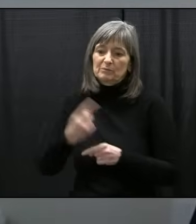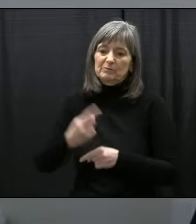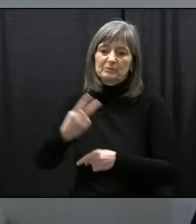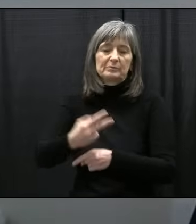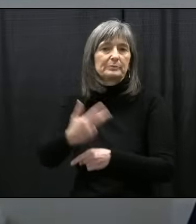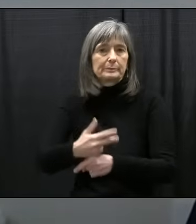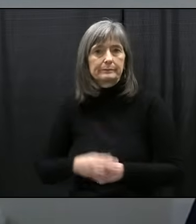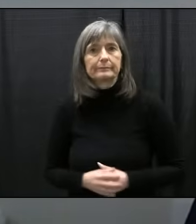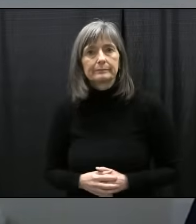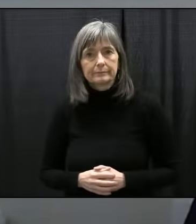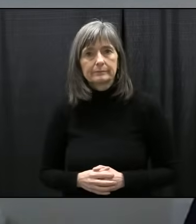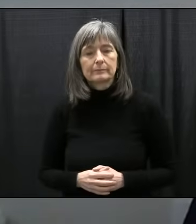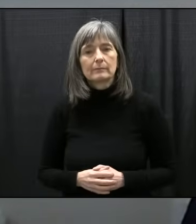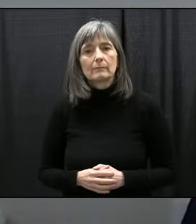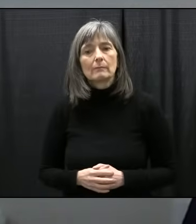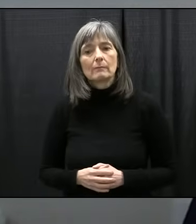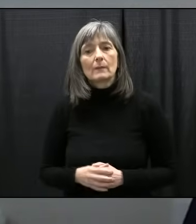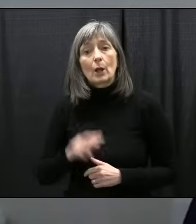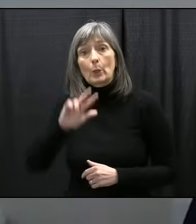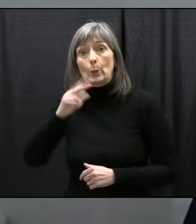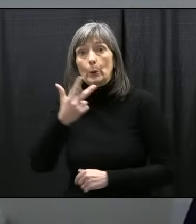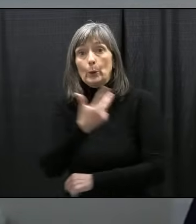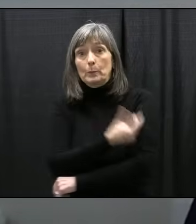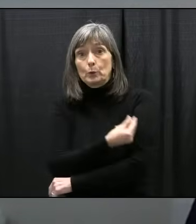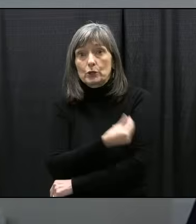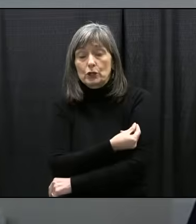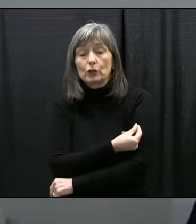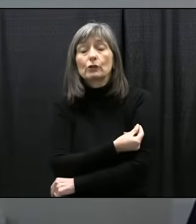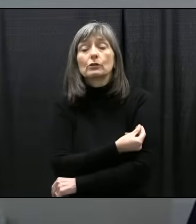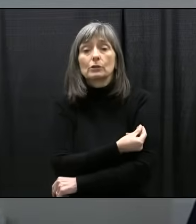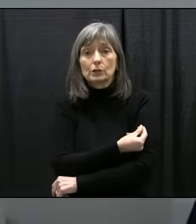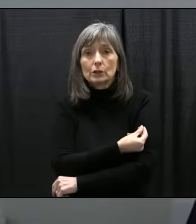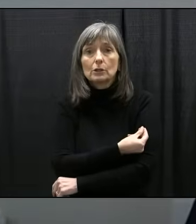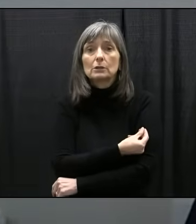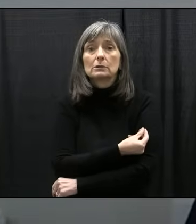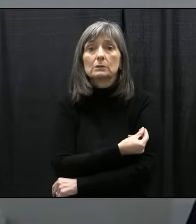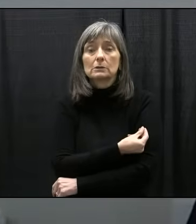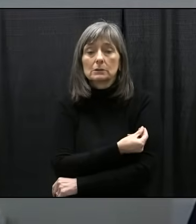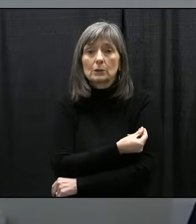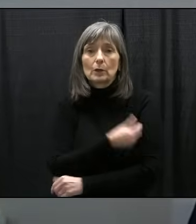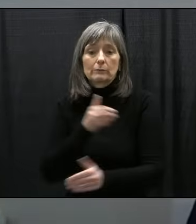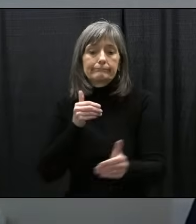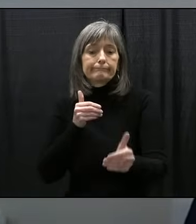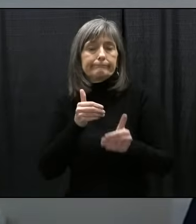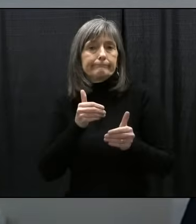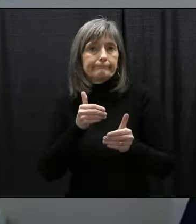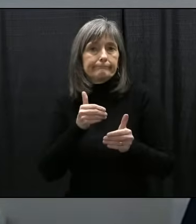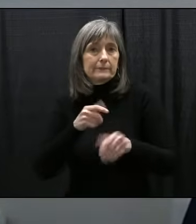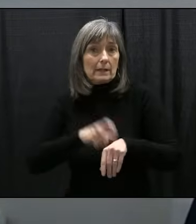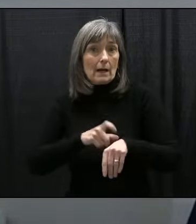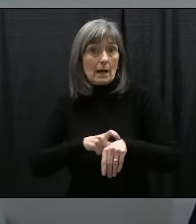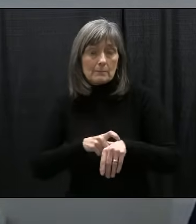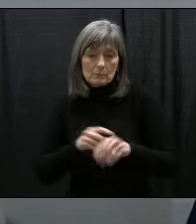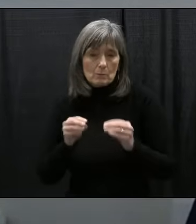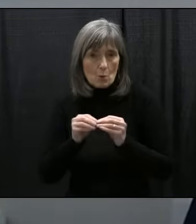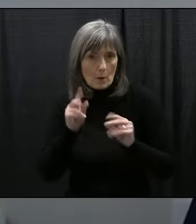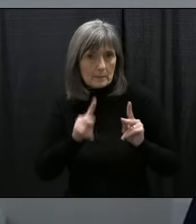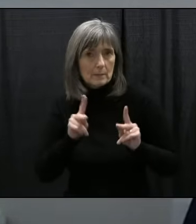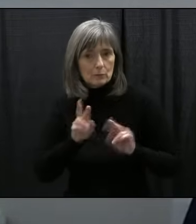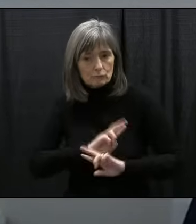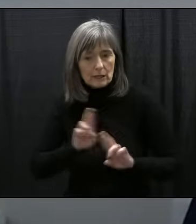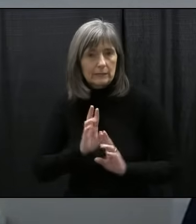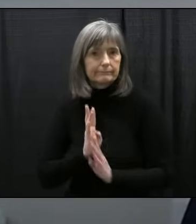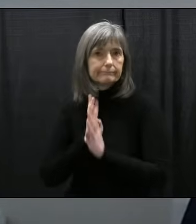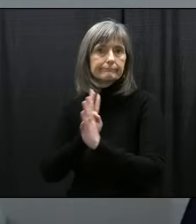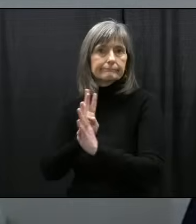few days. The boosters that have been referenced, a shortening of the interval, enables more people to qualify